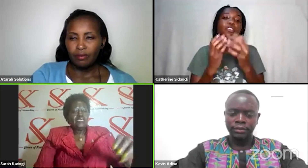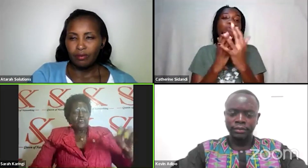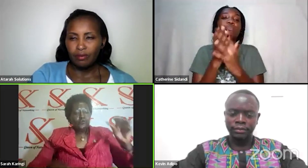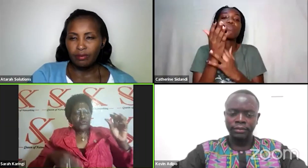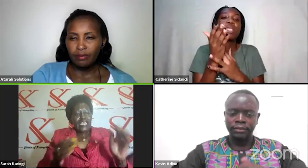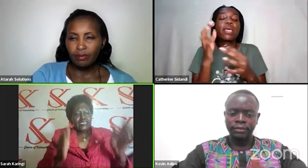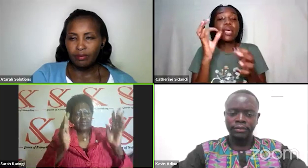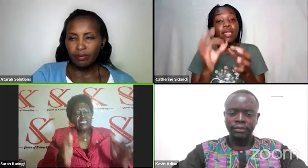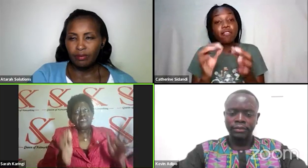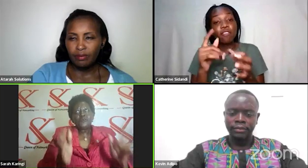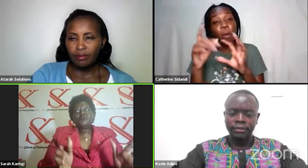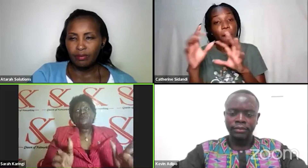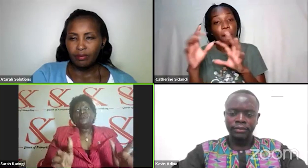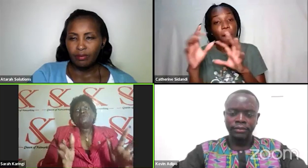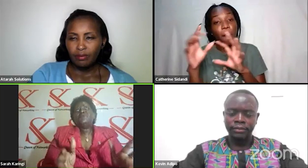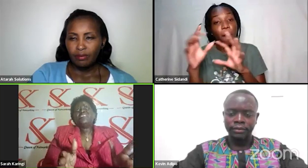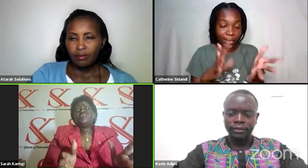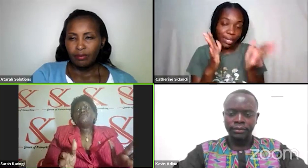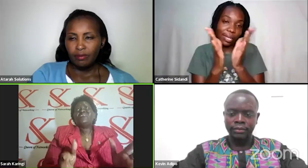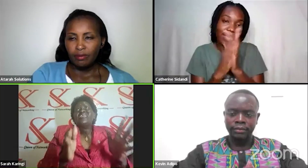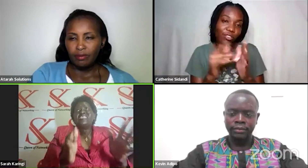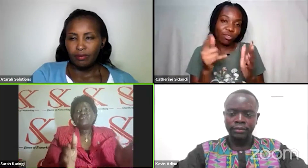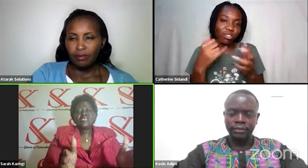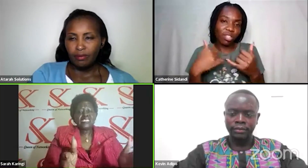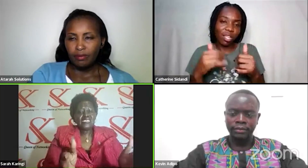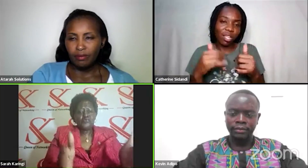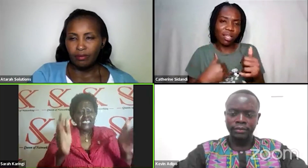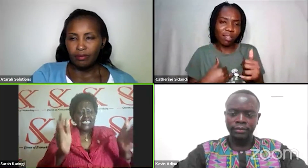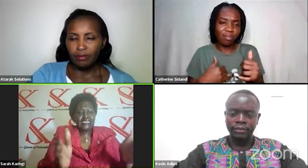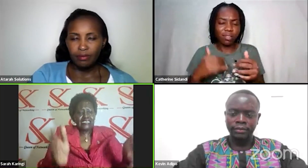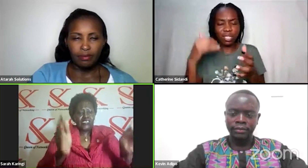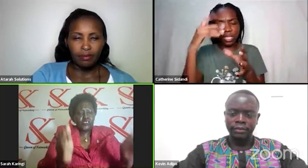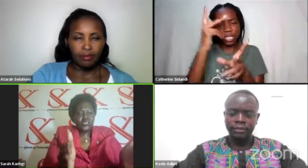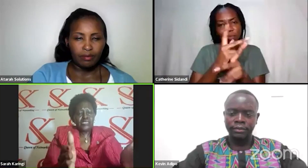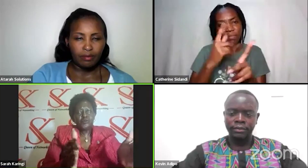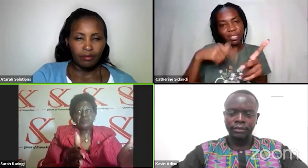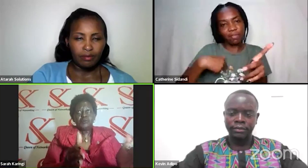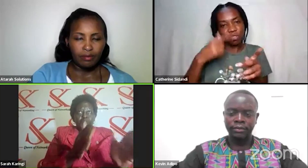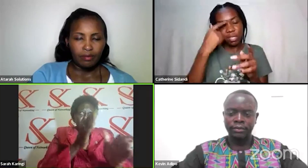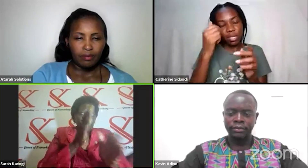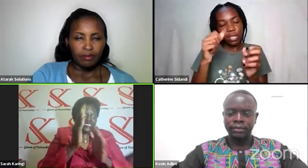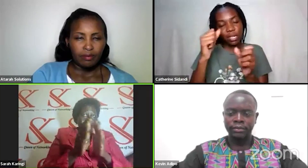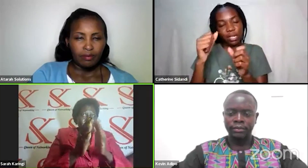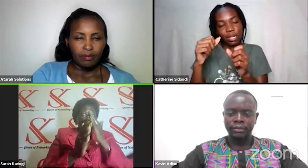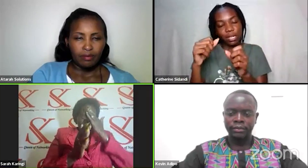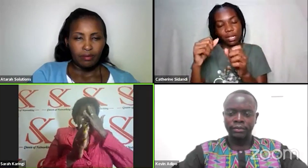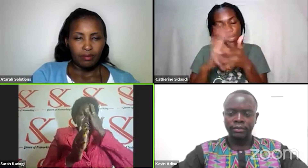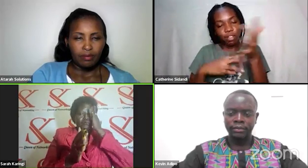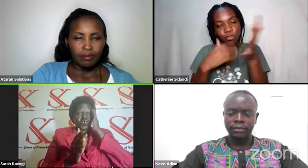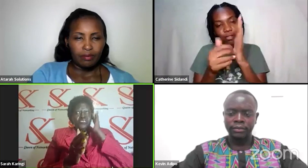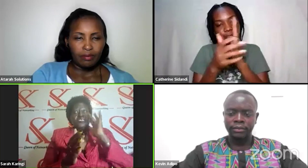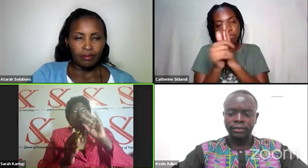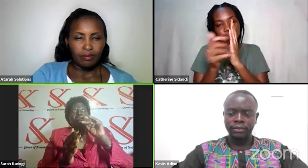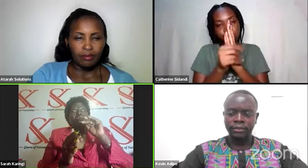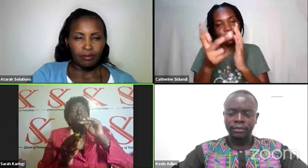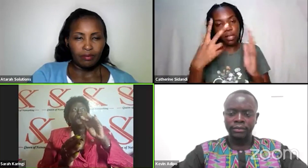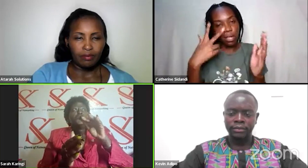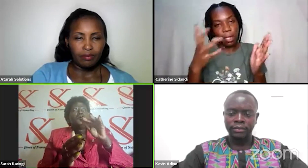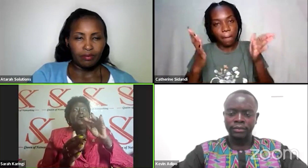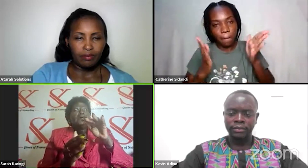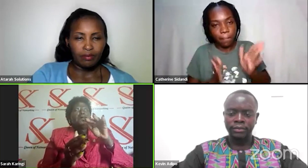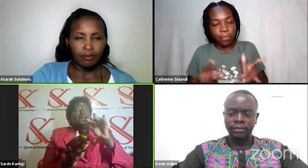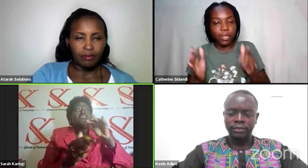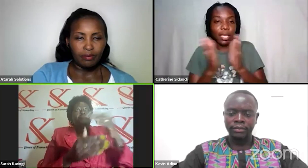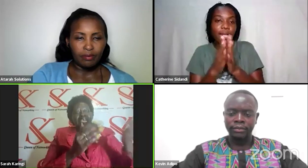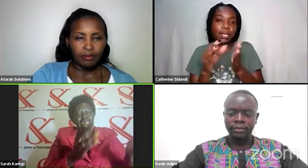market, try as much as possible to equip yourself with networking skills. That is relationships with people, looking at someone, and of course,